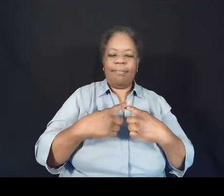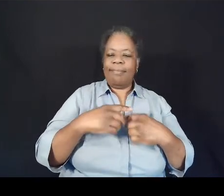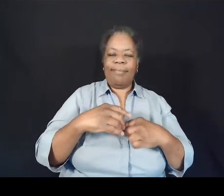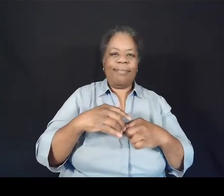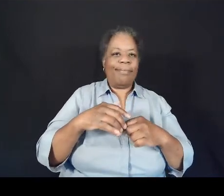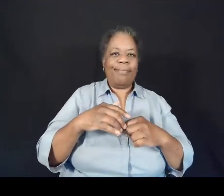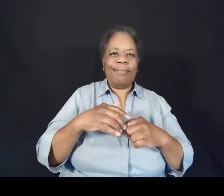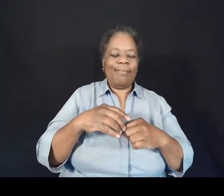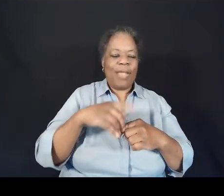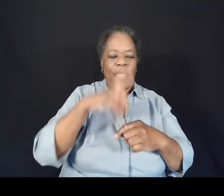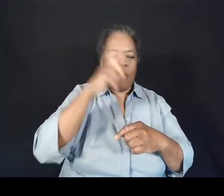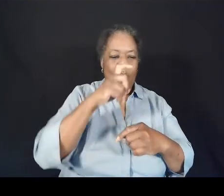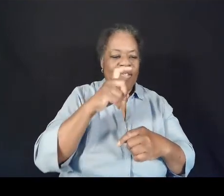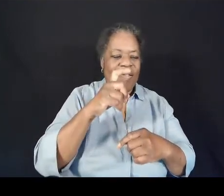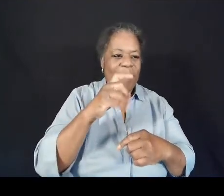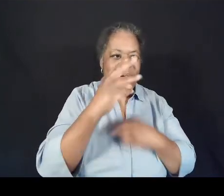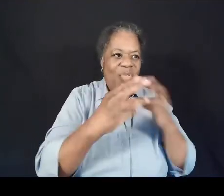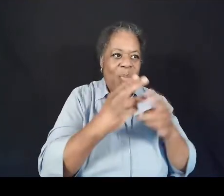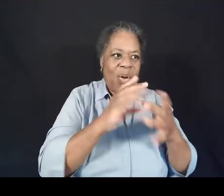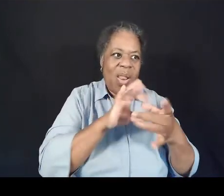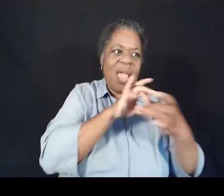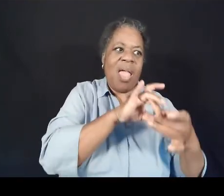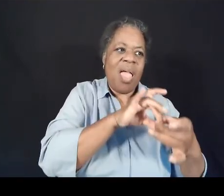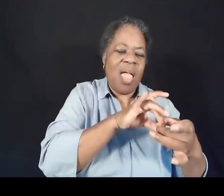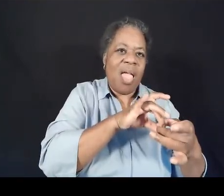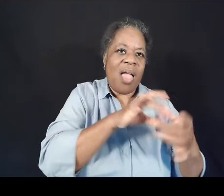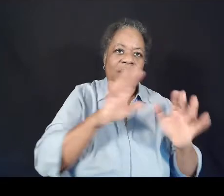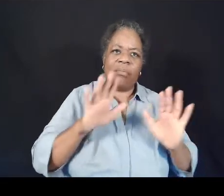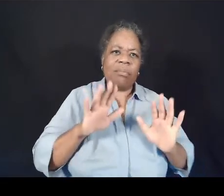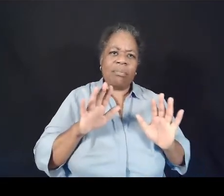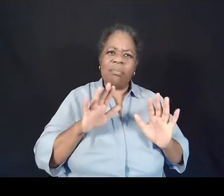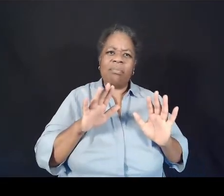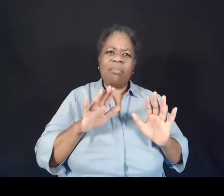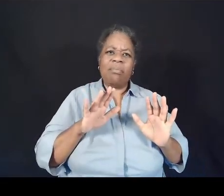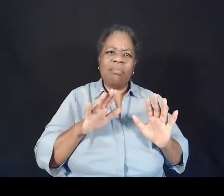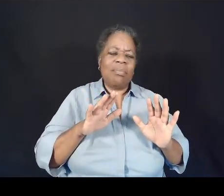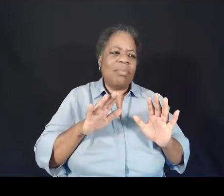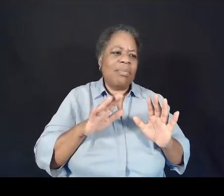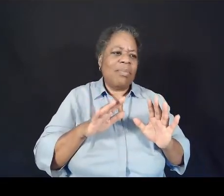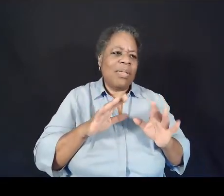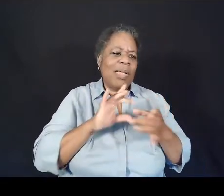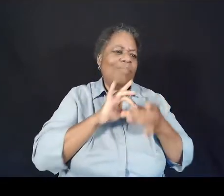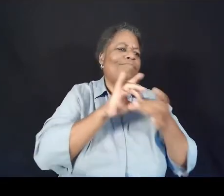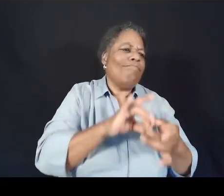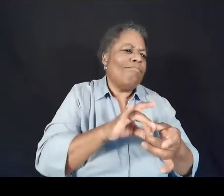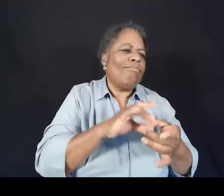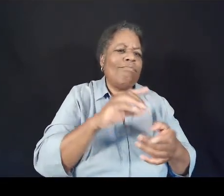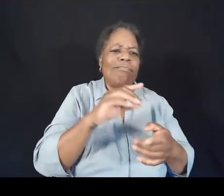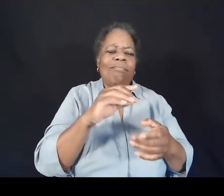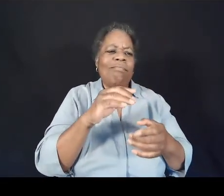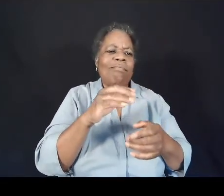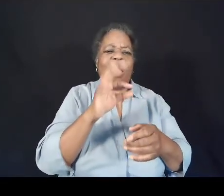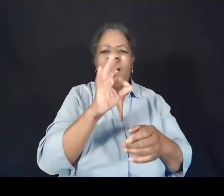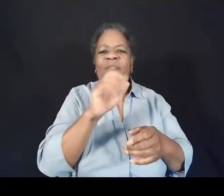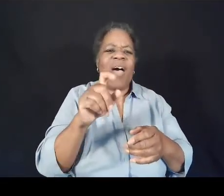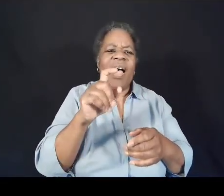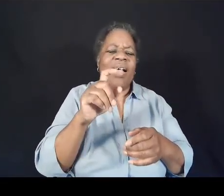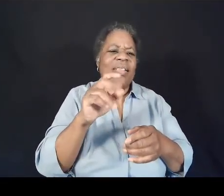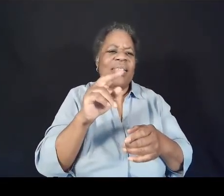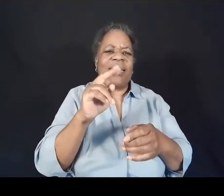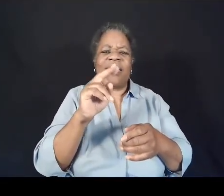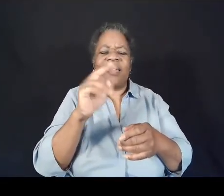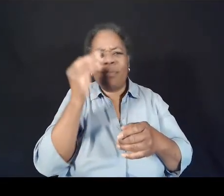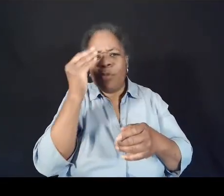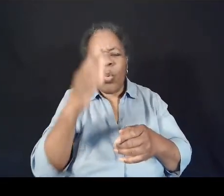the world. Taking your cues from Google or TikTok or Fox News or CNN or Trevor Noah or